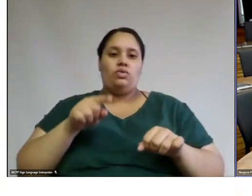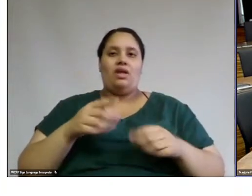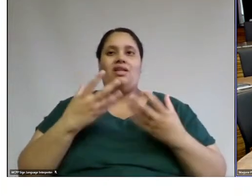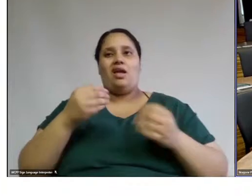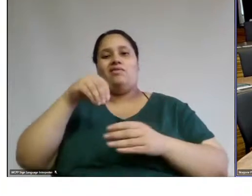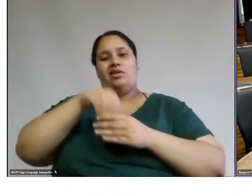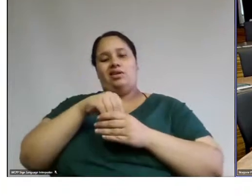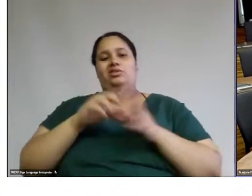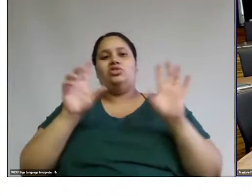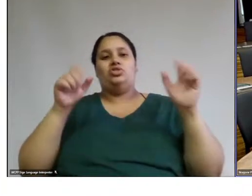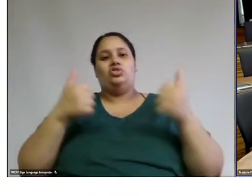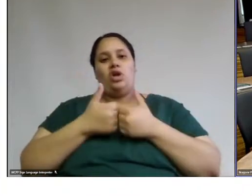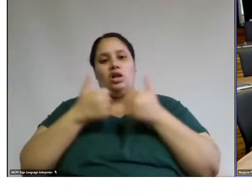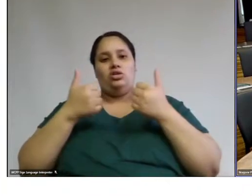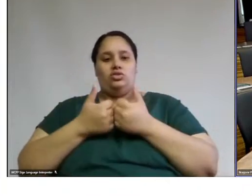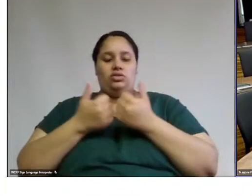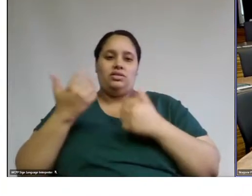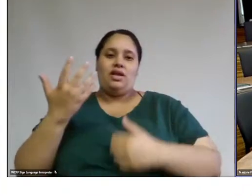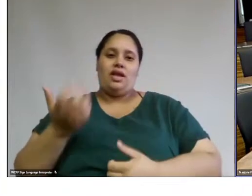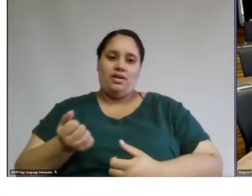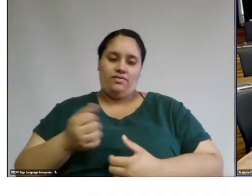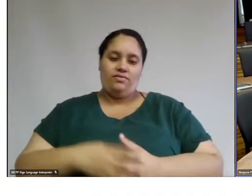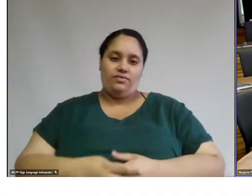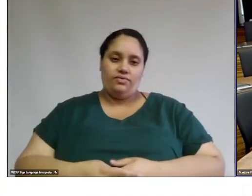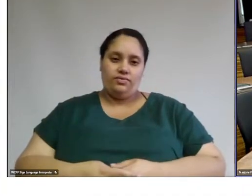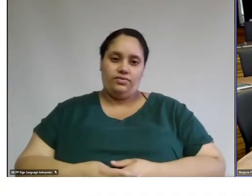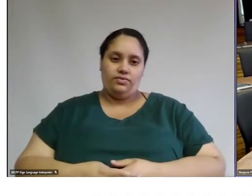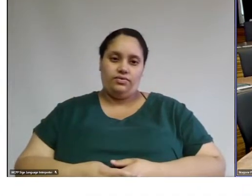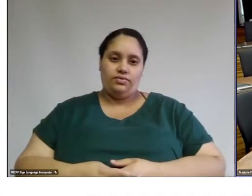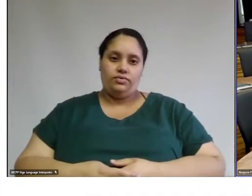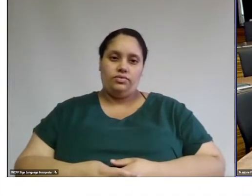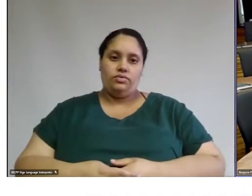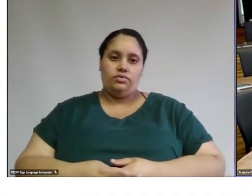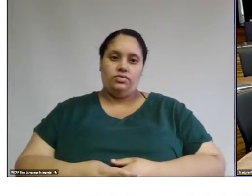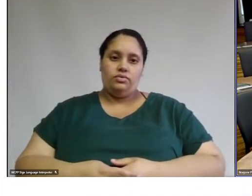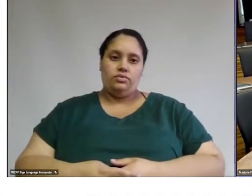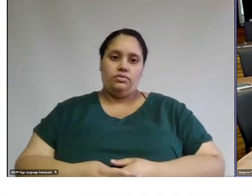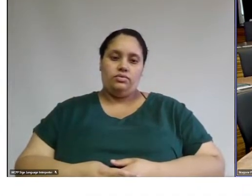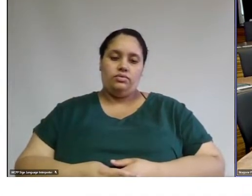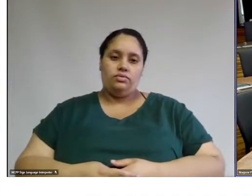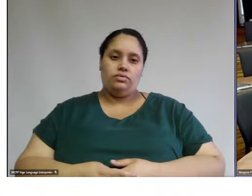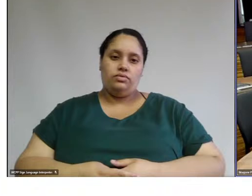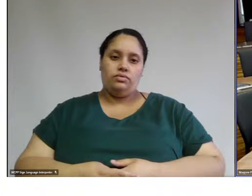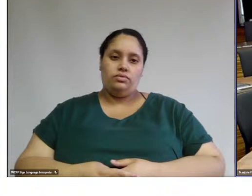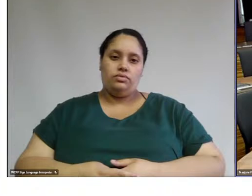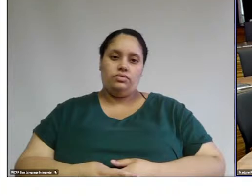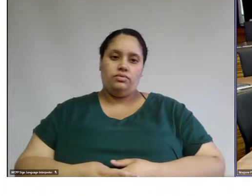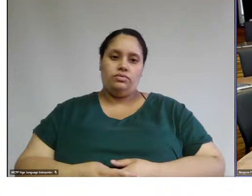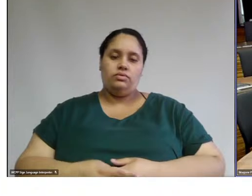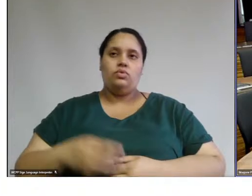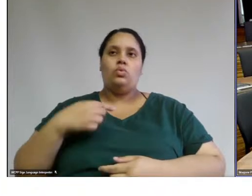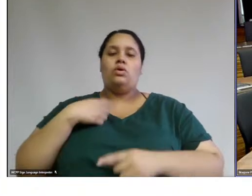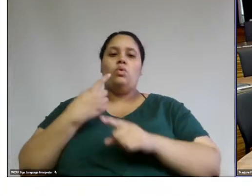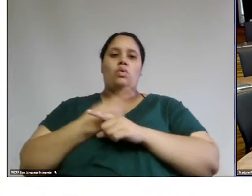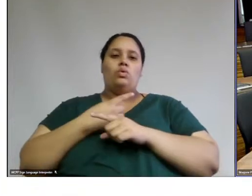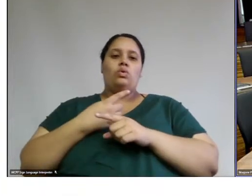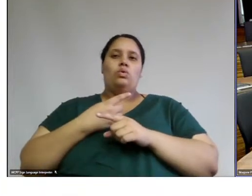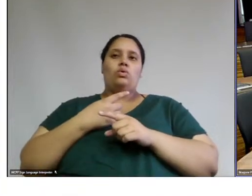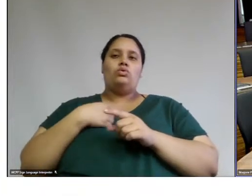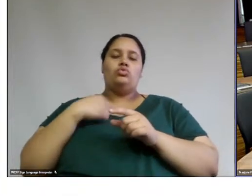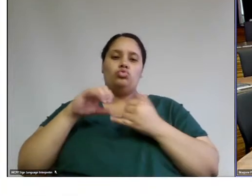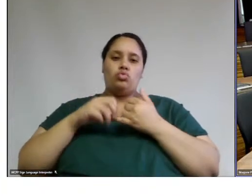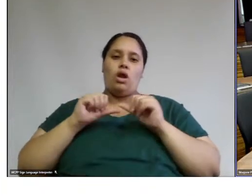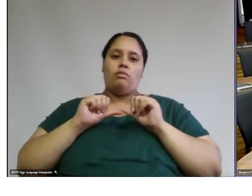us as far as appropriate record keeping is concerned. We do impress on schools to try and maintain it as far as possible.